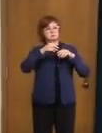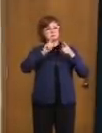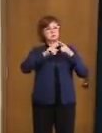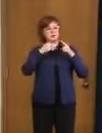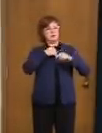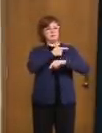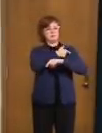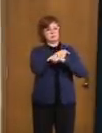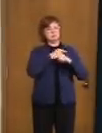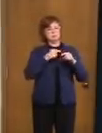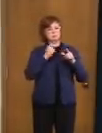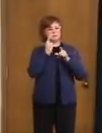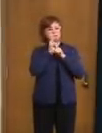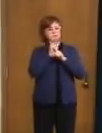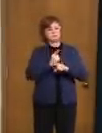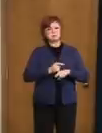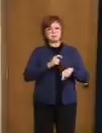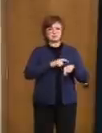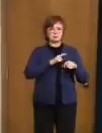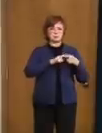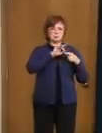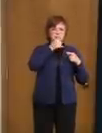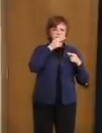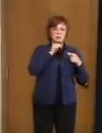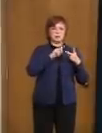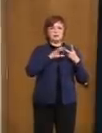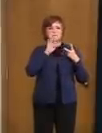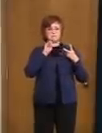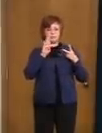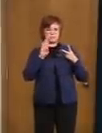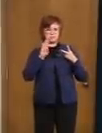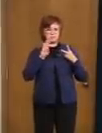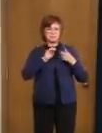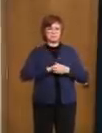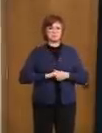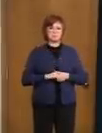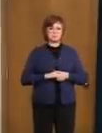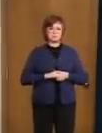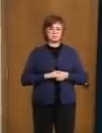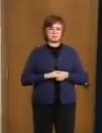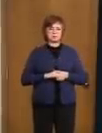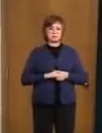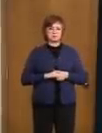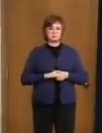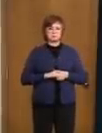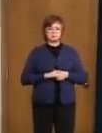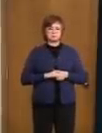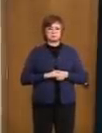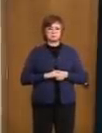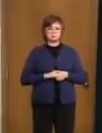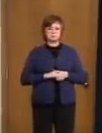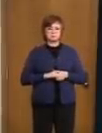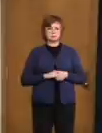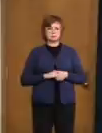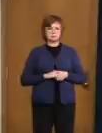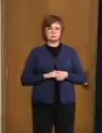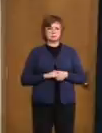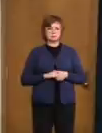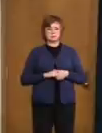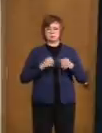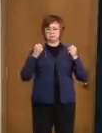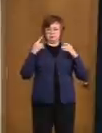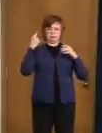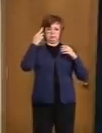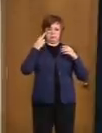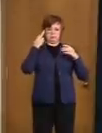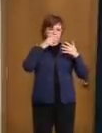over January, February. So it is multiple things that come into play here. But it is